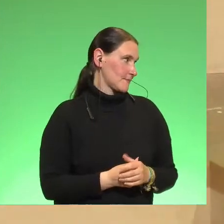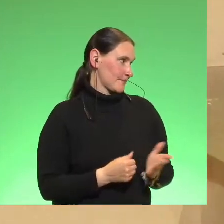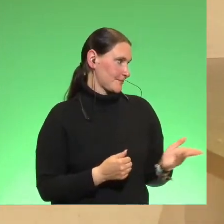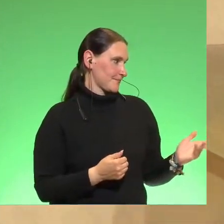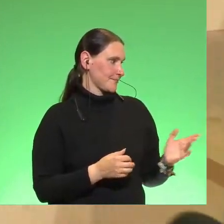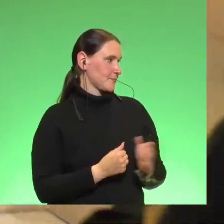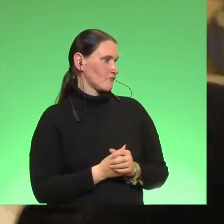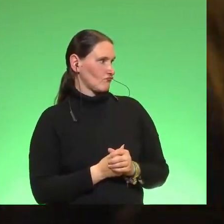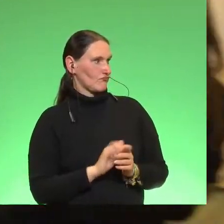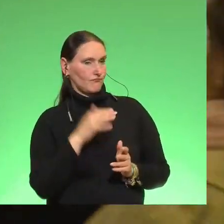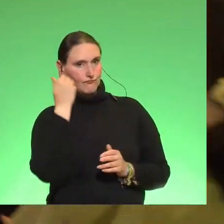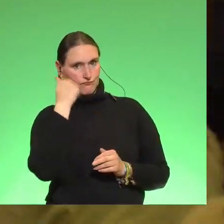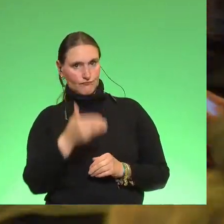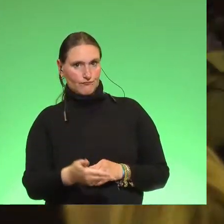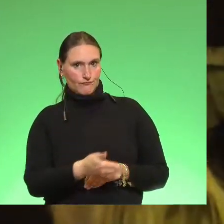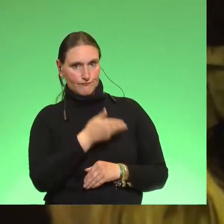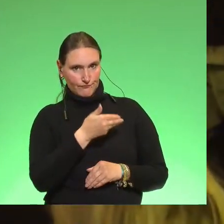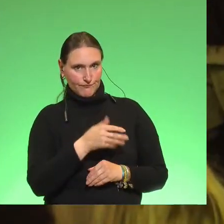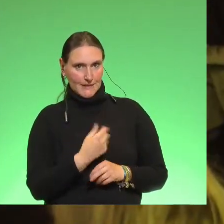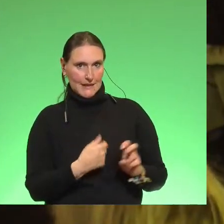Ah, sorry.